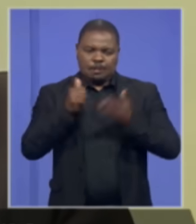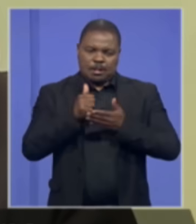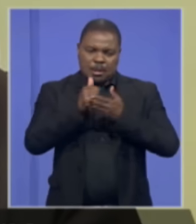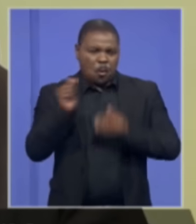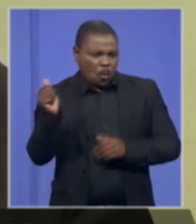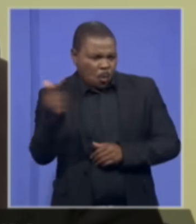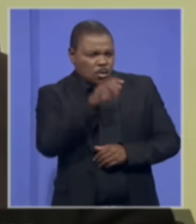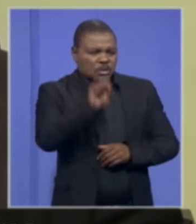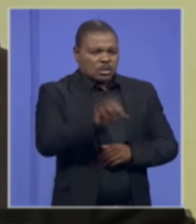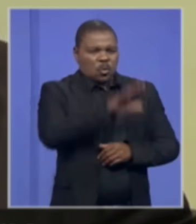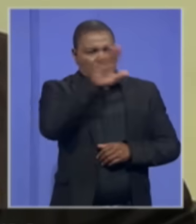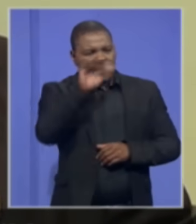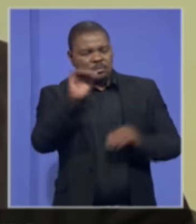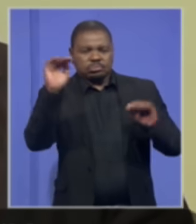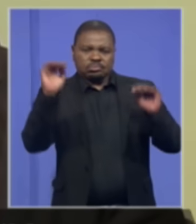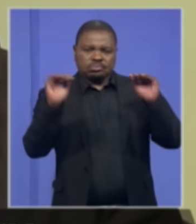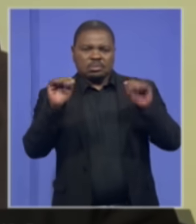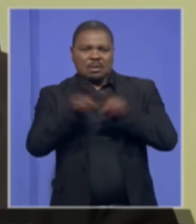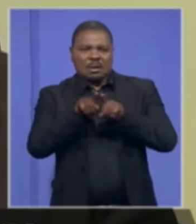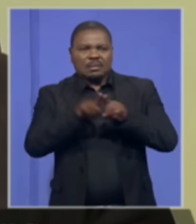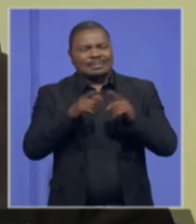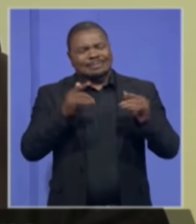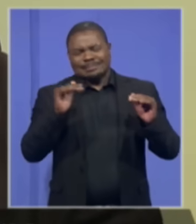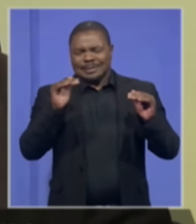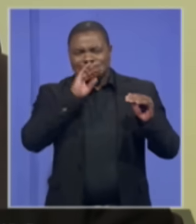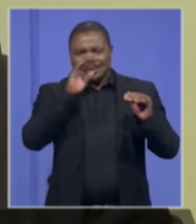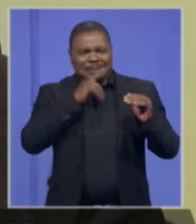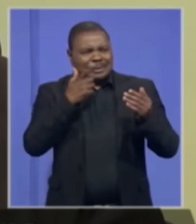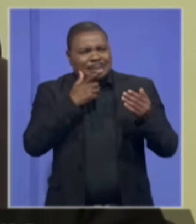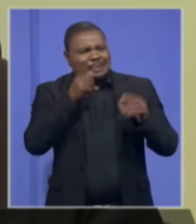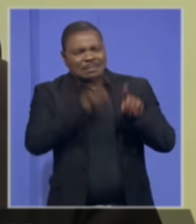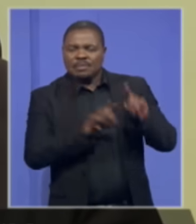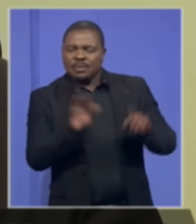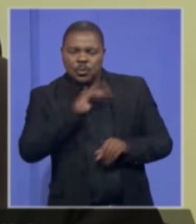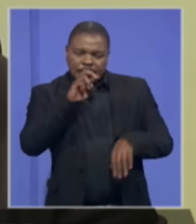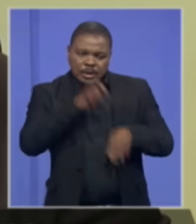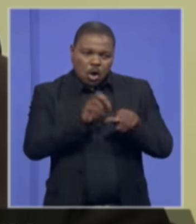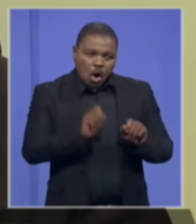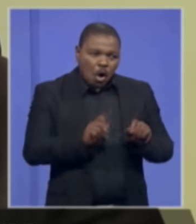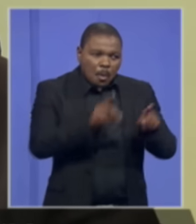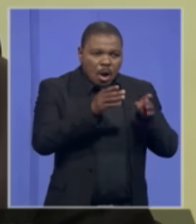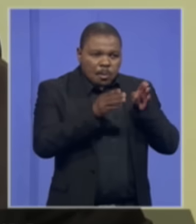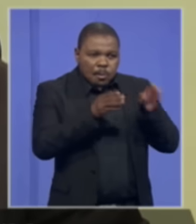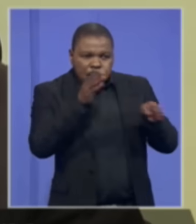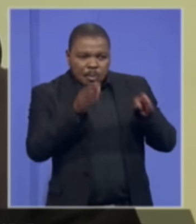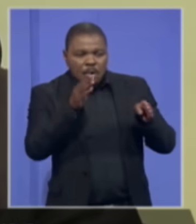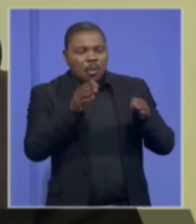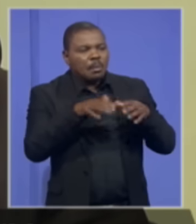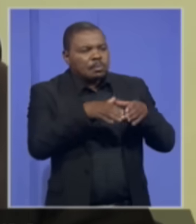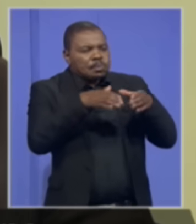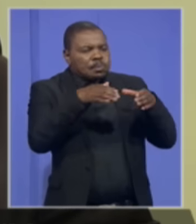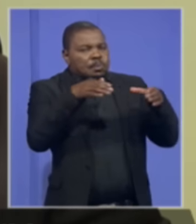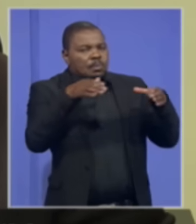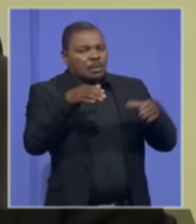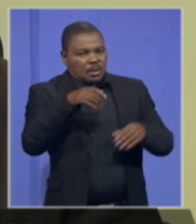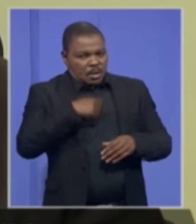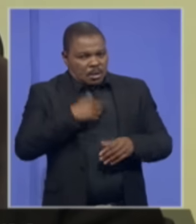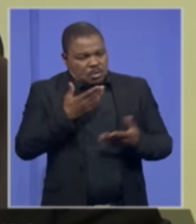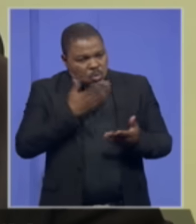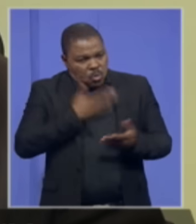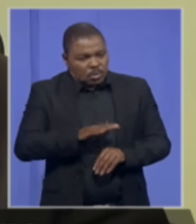as some see this as a zero-sum game. It's not. It's about expanding on opportunities, and that's what I'm particularly excited about sharing